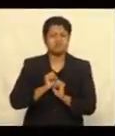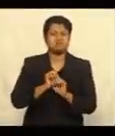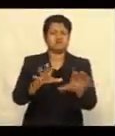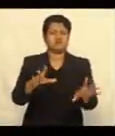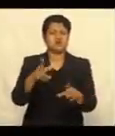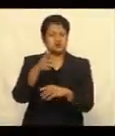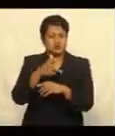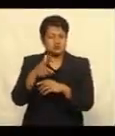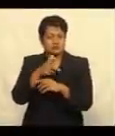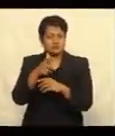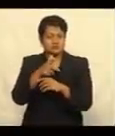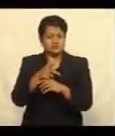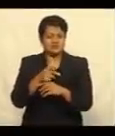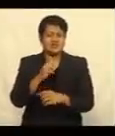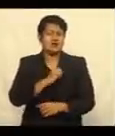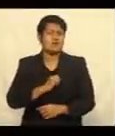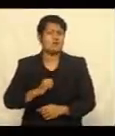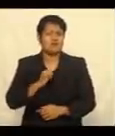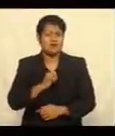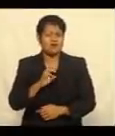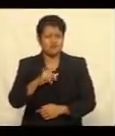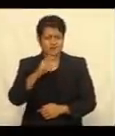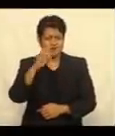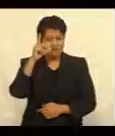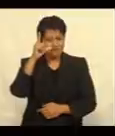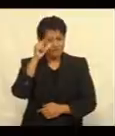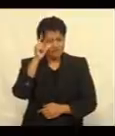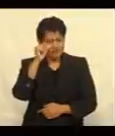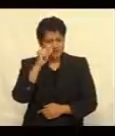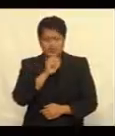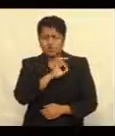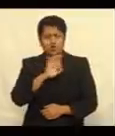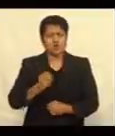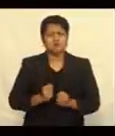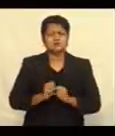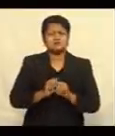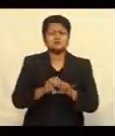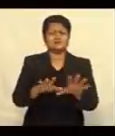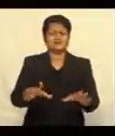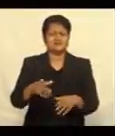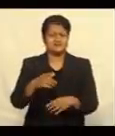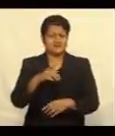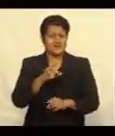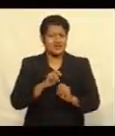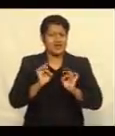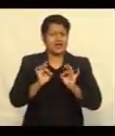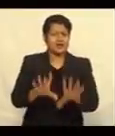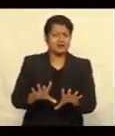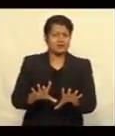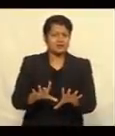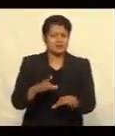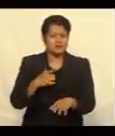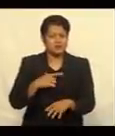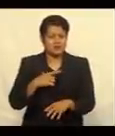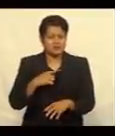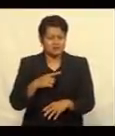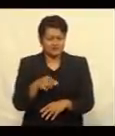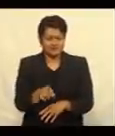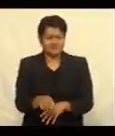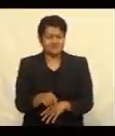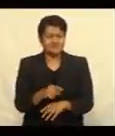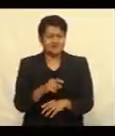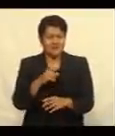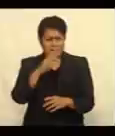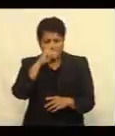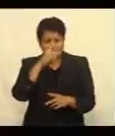an emotional plea for Fijians not to spread hatred and misinformation because it has very real consequences on